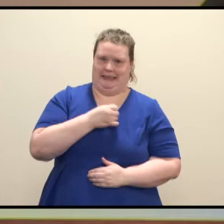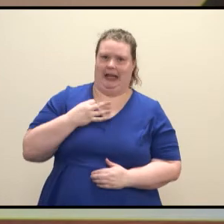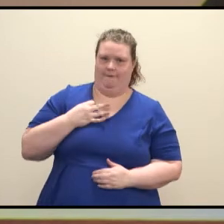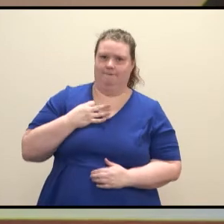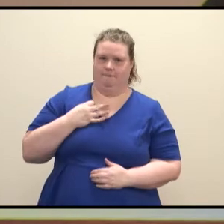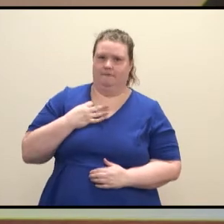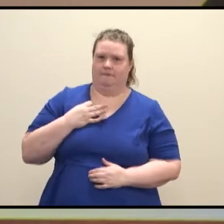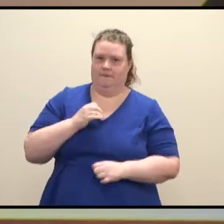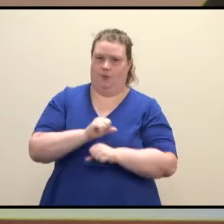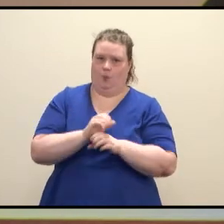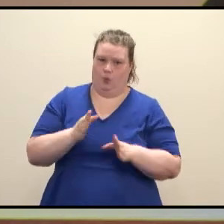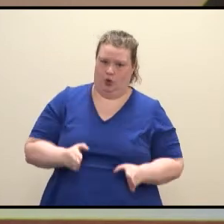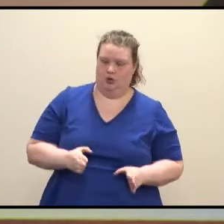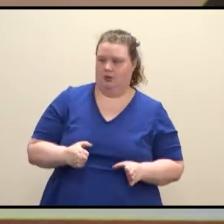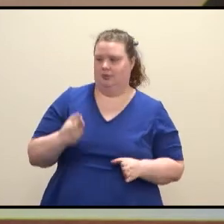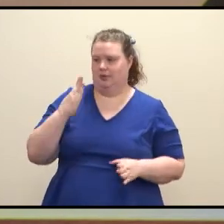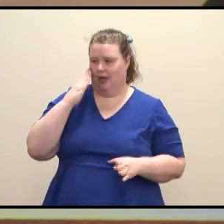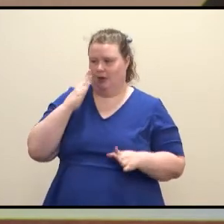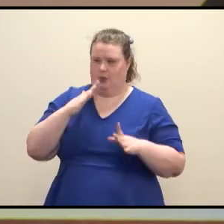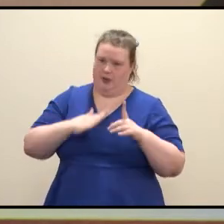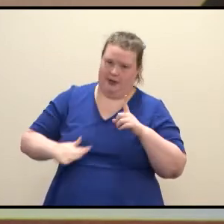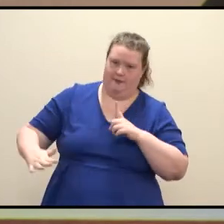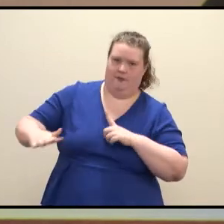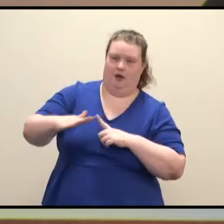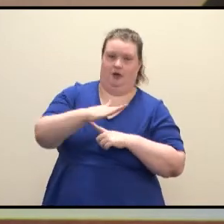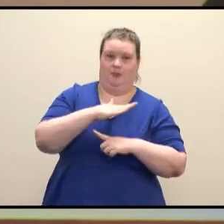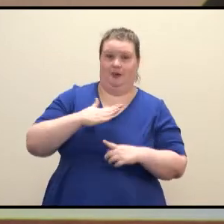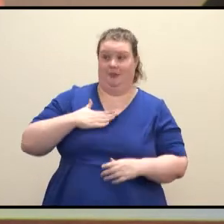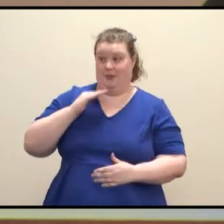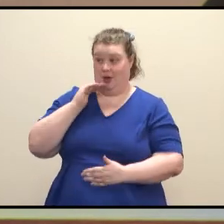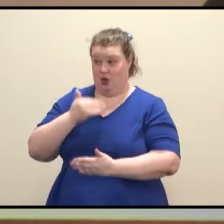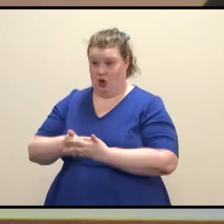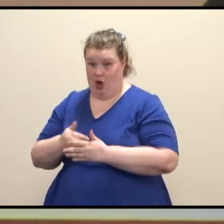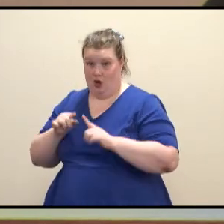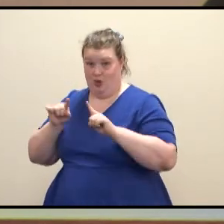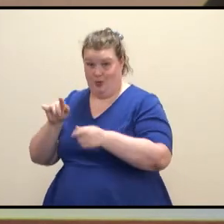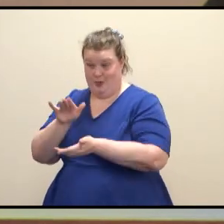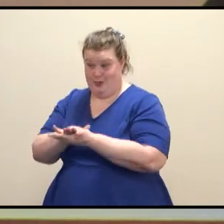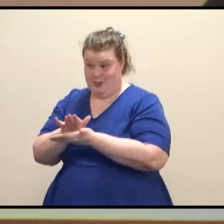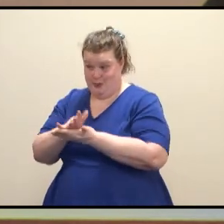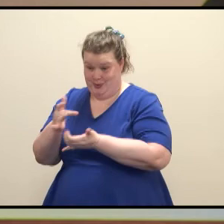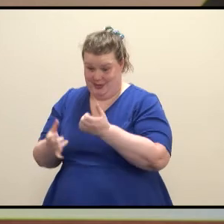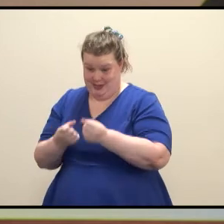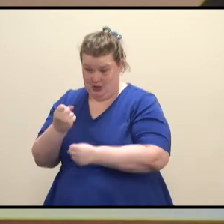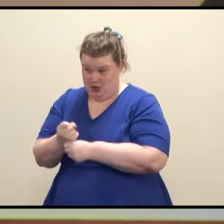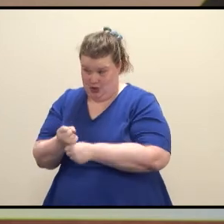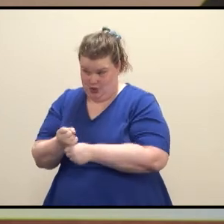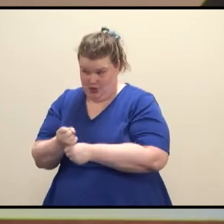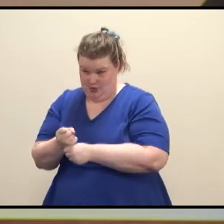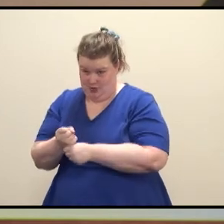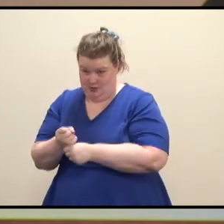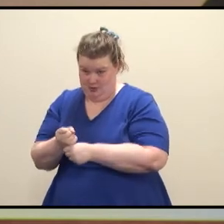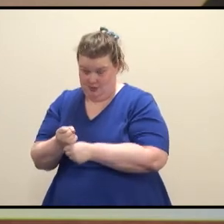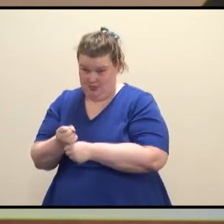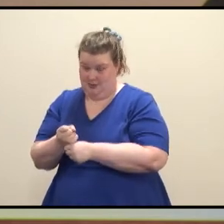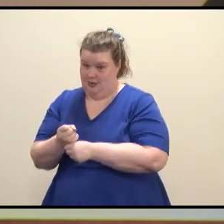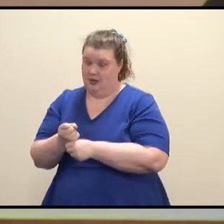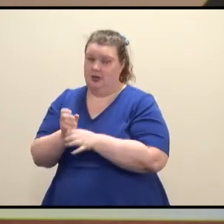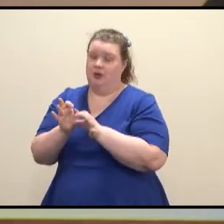the environment that you guys provide. My own daughter going to school this year, it was a lifeline for